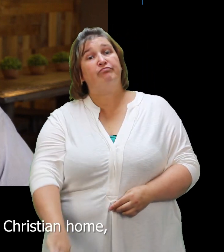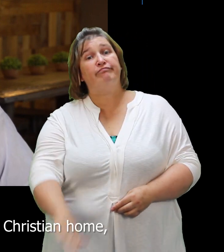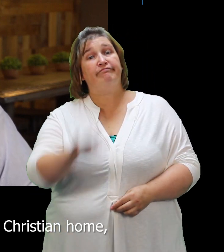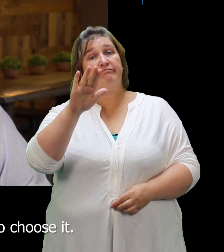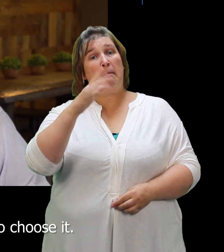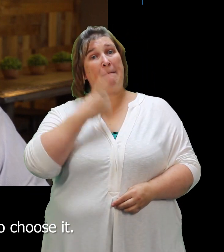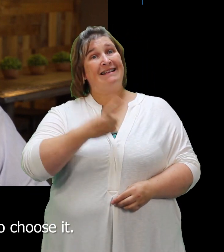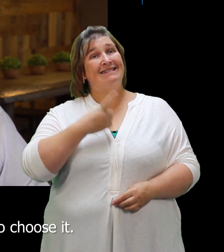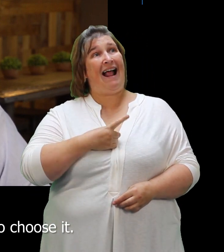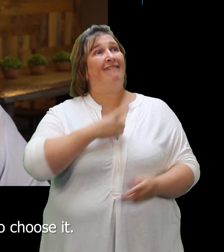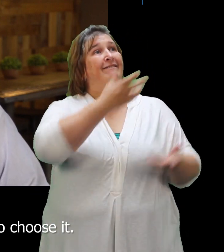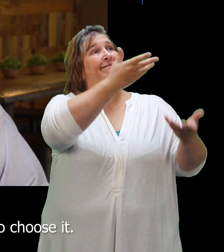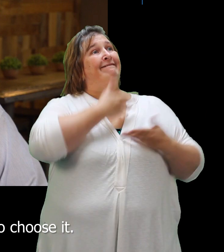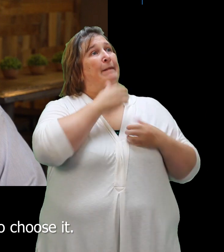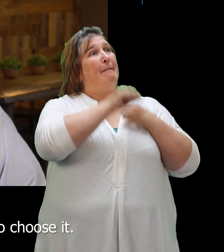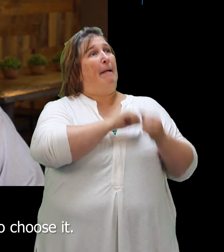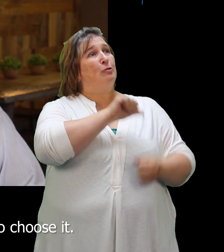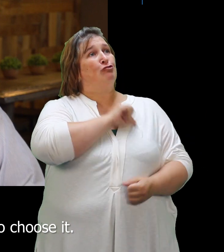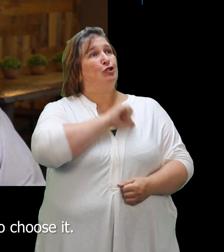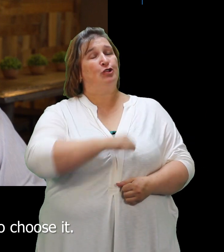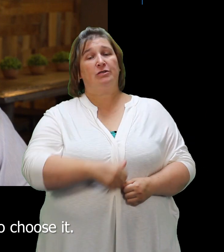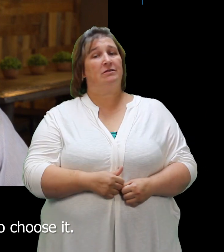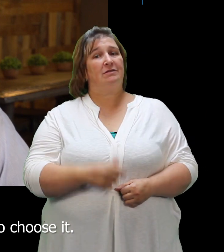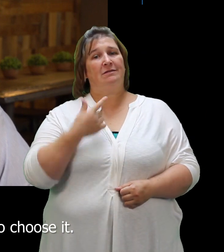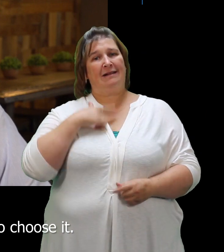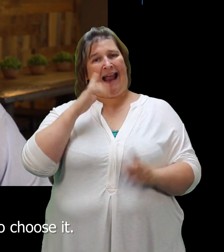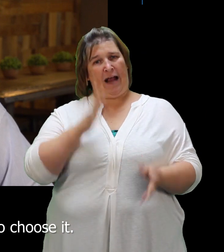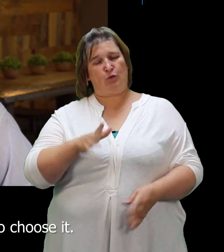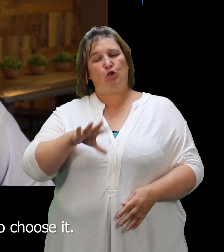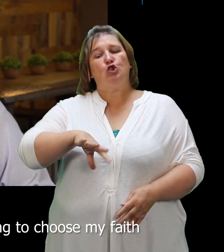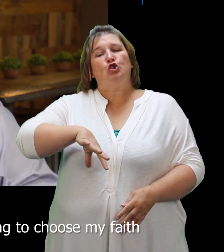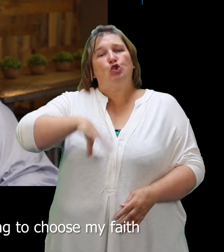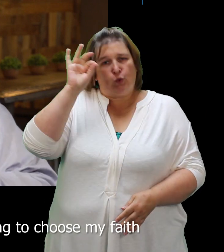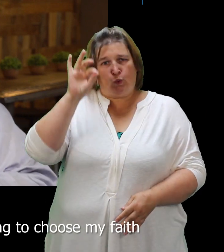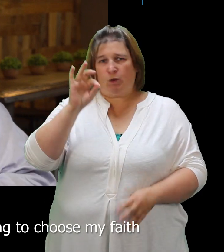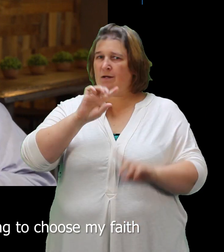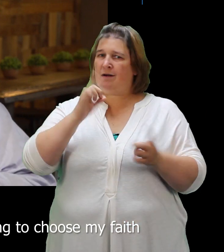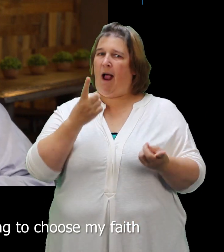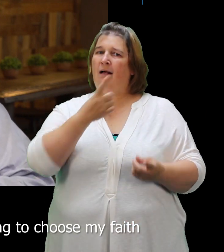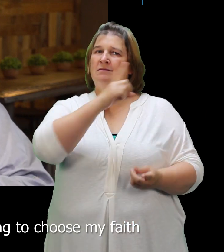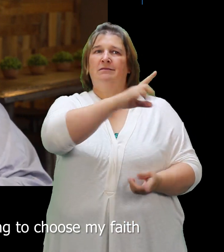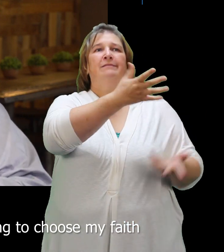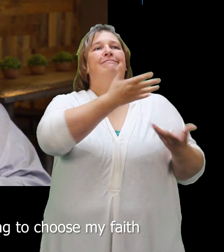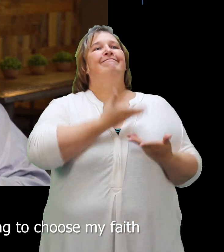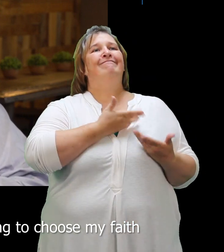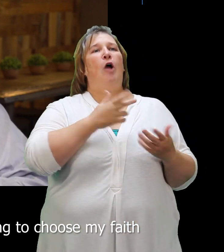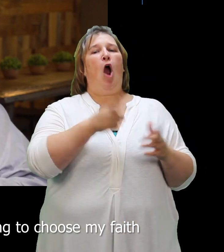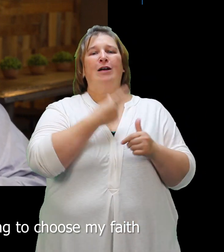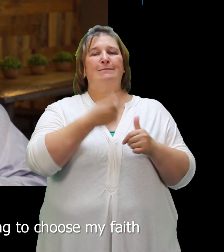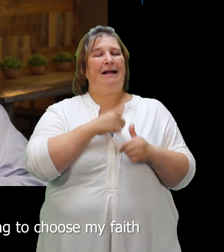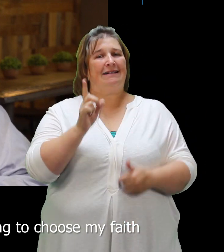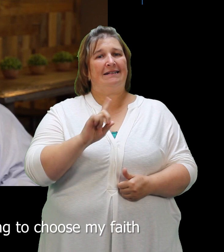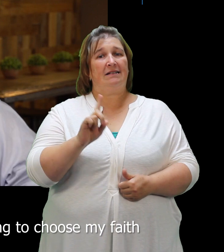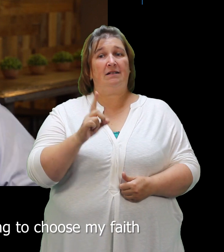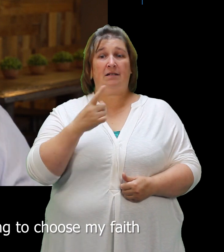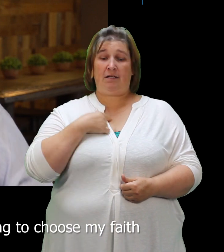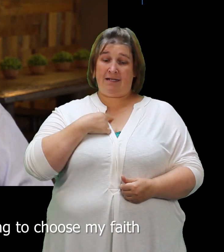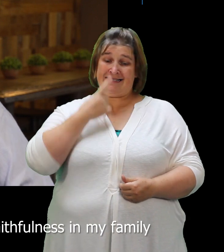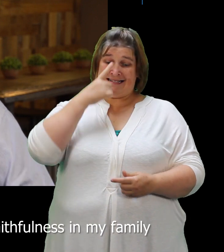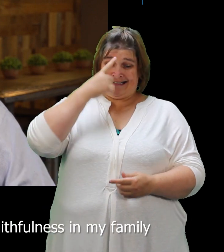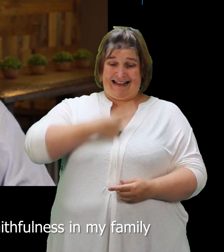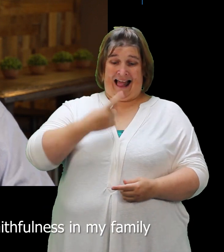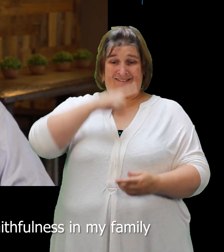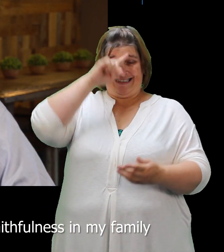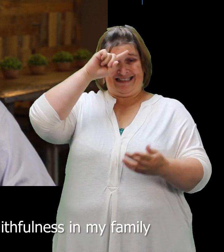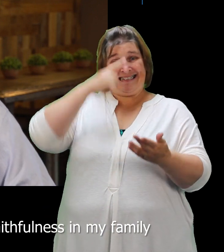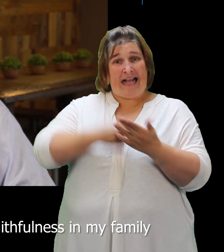home, I didn't inherit my faith, I had to choose it. And one of the things I learned by learning to choose my faith